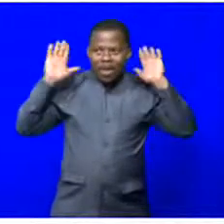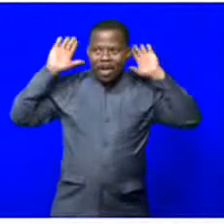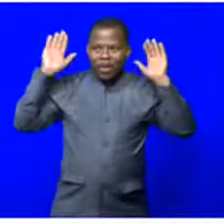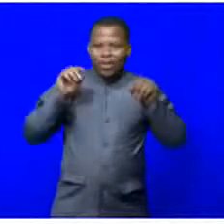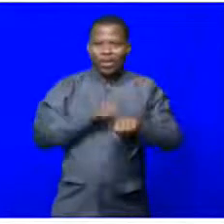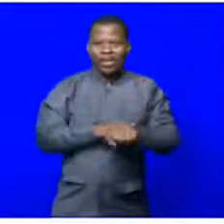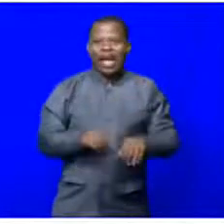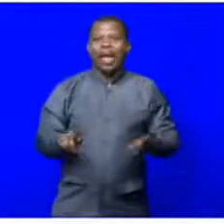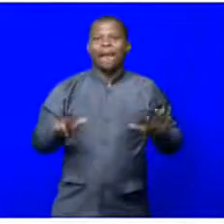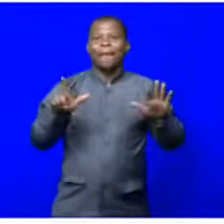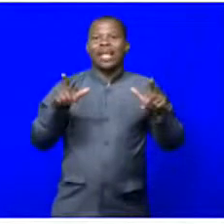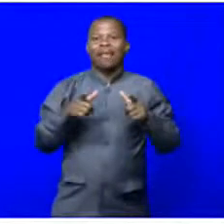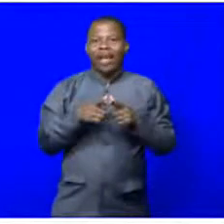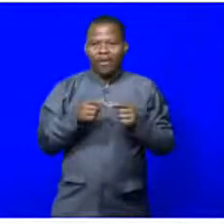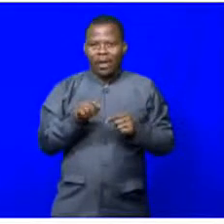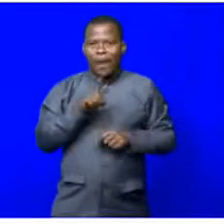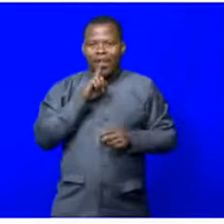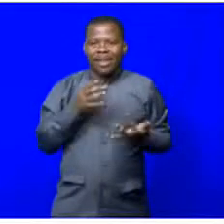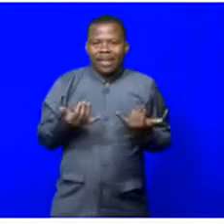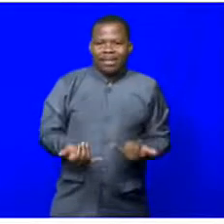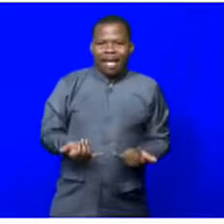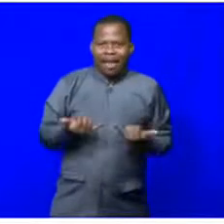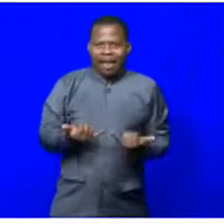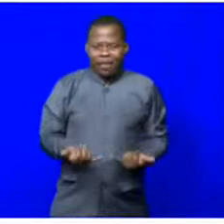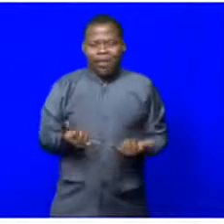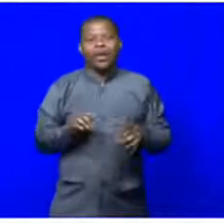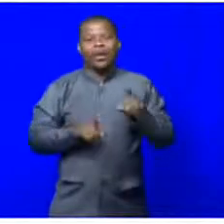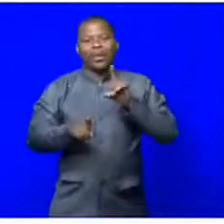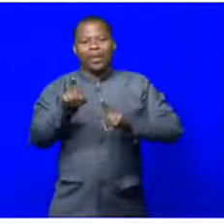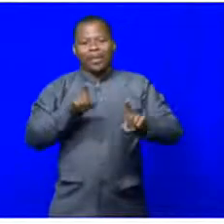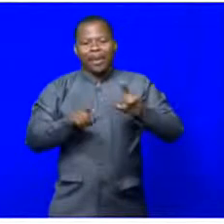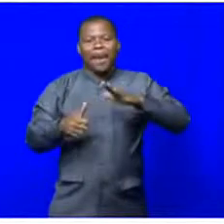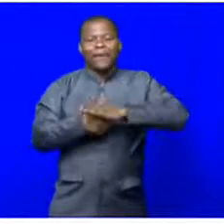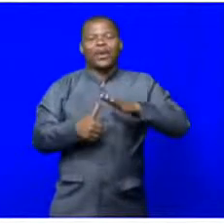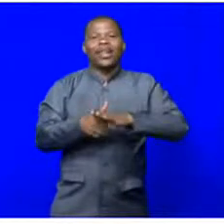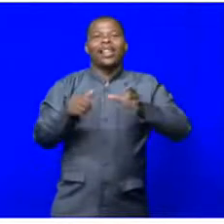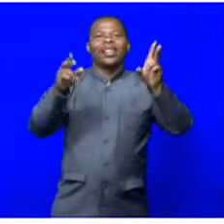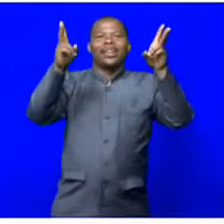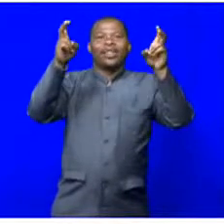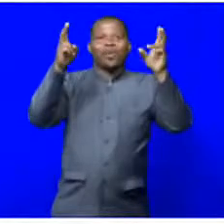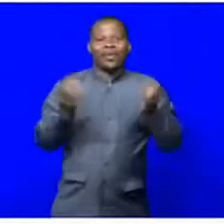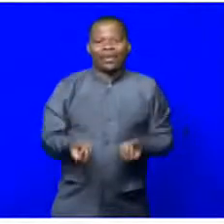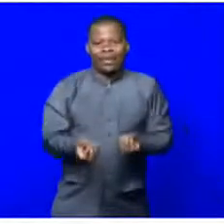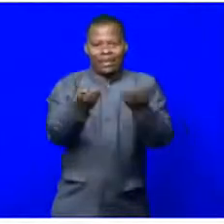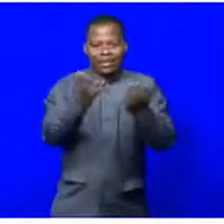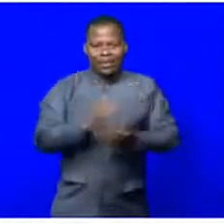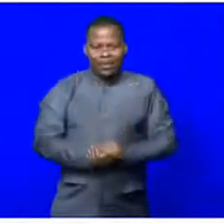nani, mbukeli sitatibeka lapho ke dalomuhla kodwa ke singakahambi asiphindise kumntetona letihambayo embili.